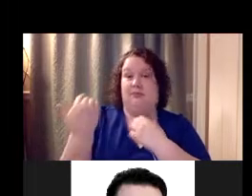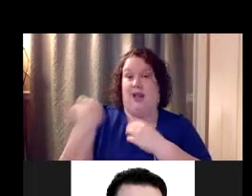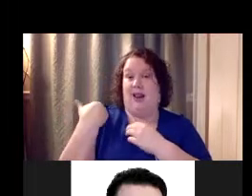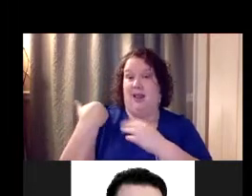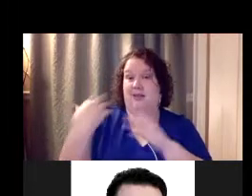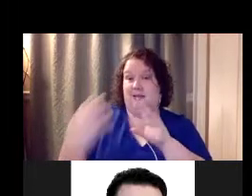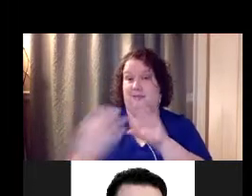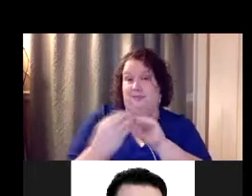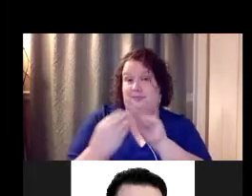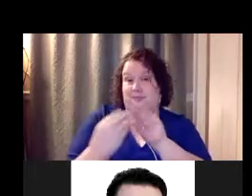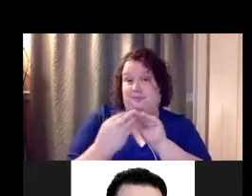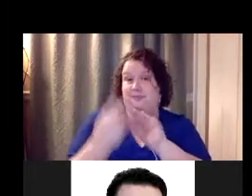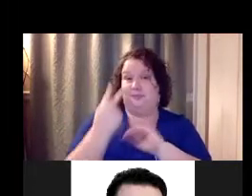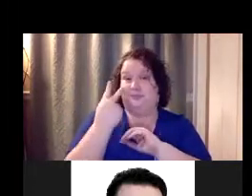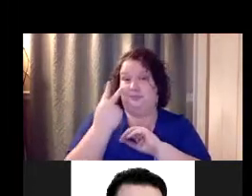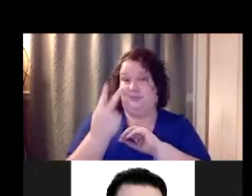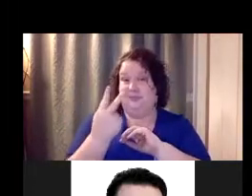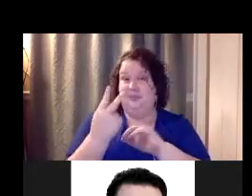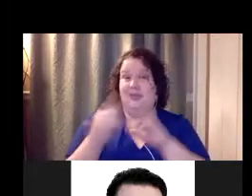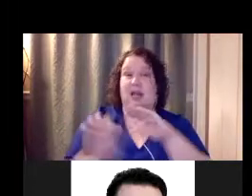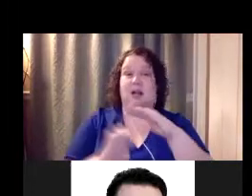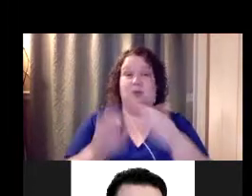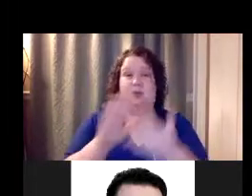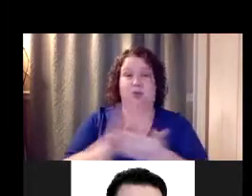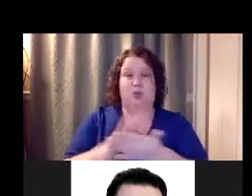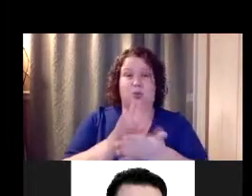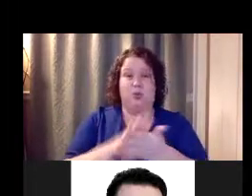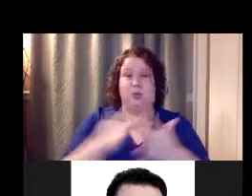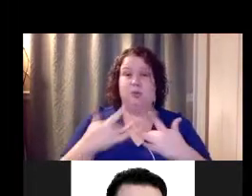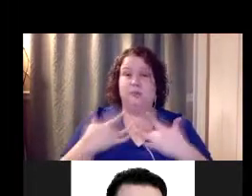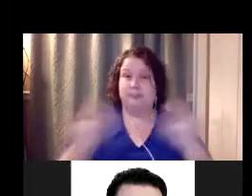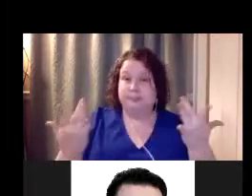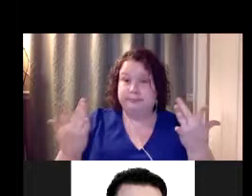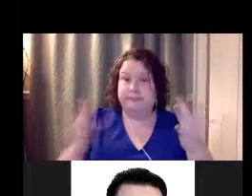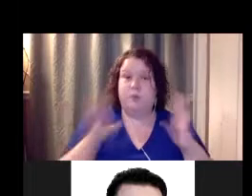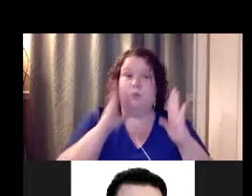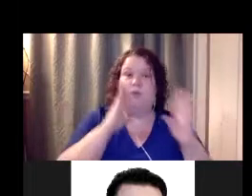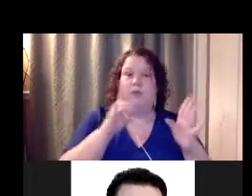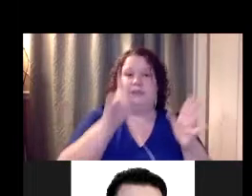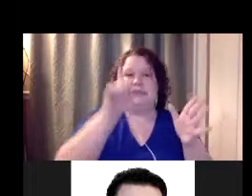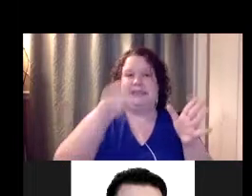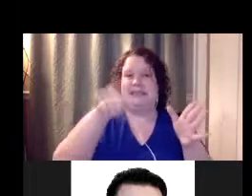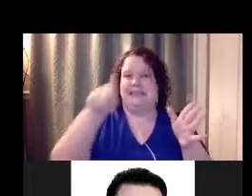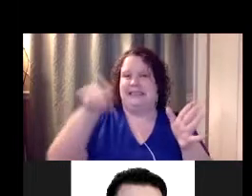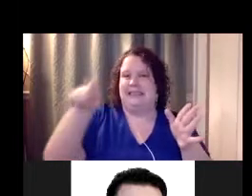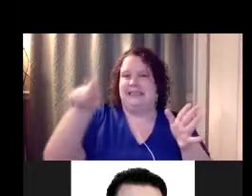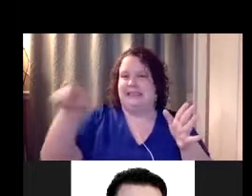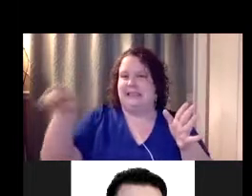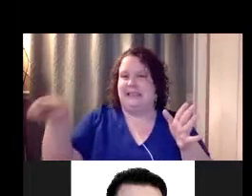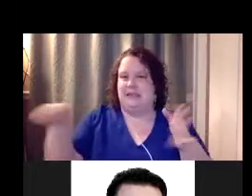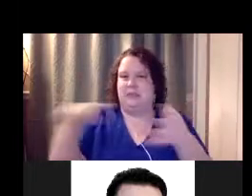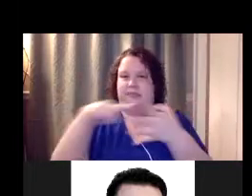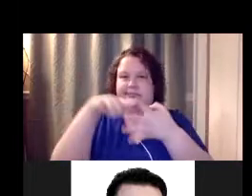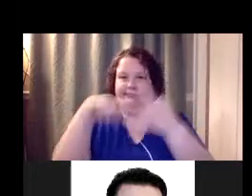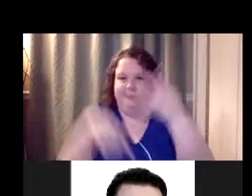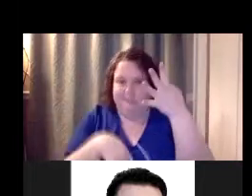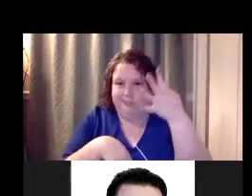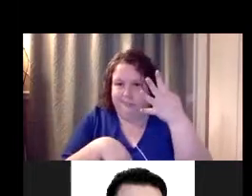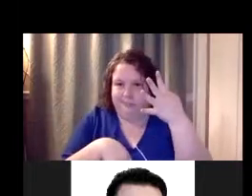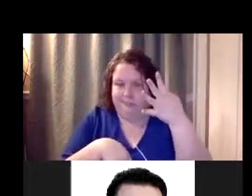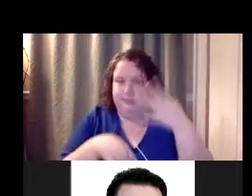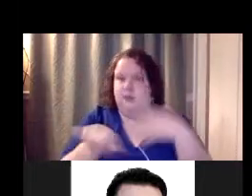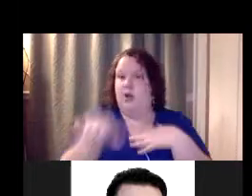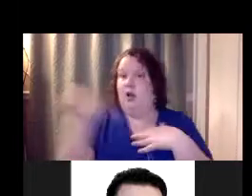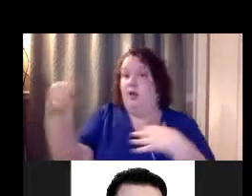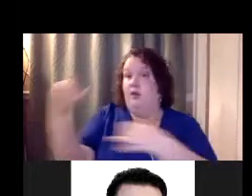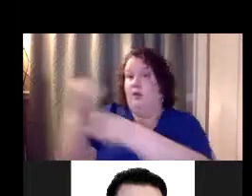the challenge around elementary schools, we focused on the various needs, much like we did on the other campuses, from the $200 million